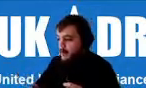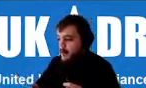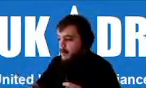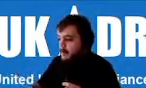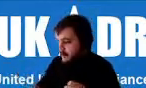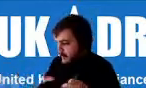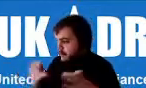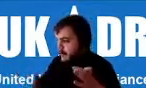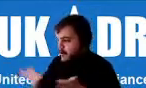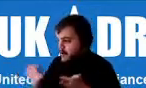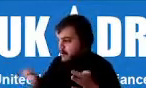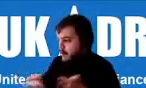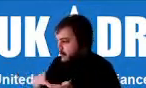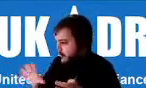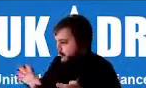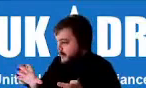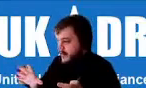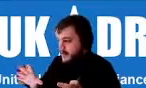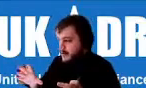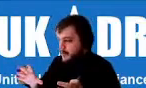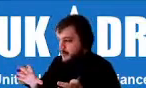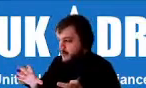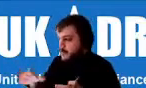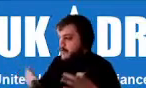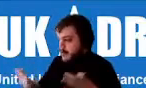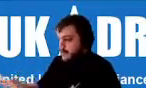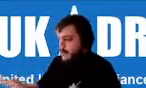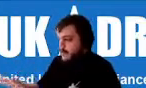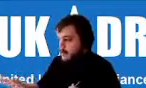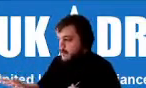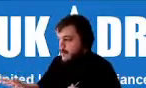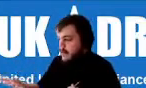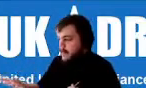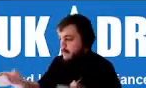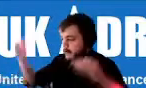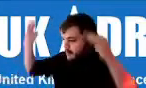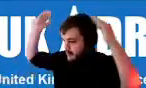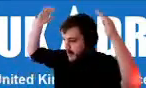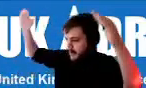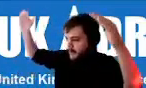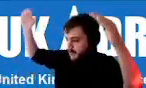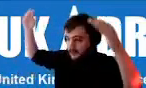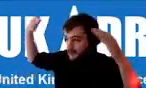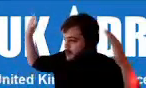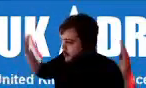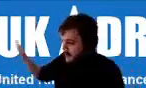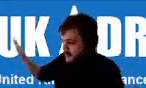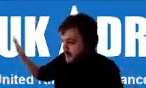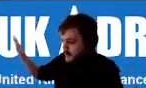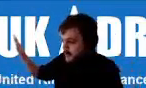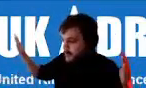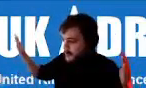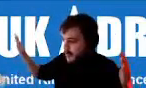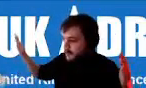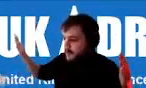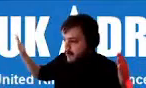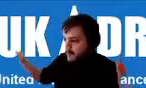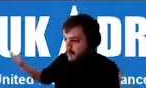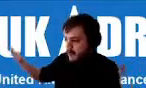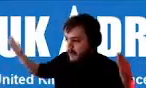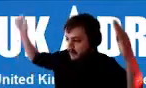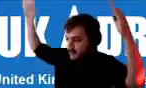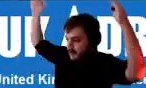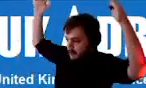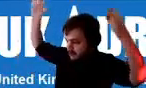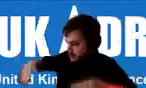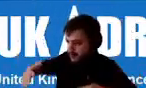when that region particularly focused on typhoons and then put heavy roofs which were great for typhoons, but then when an